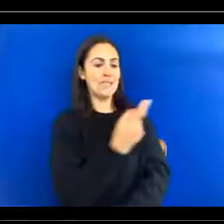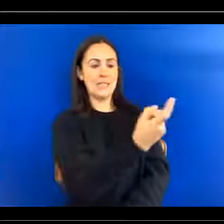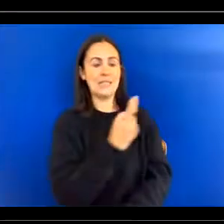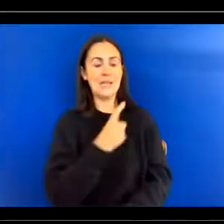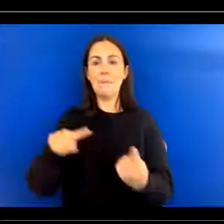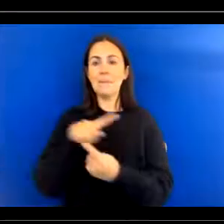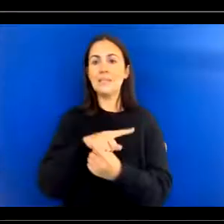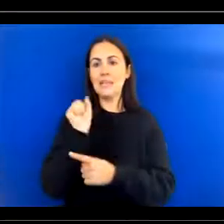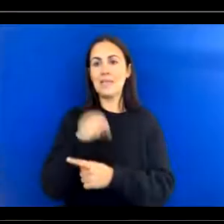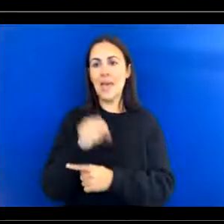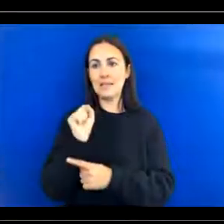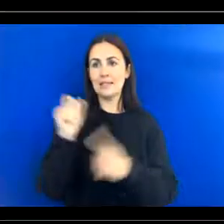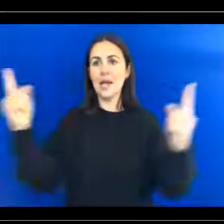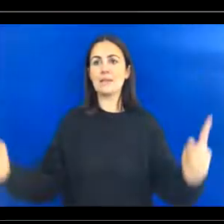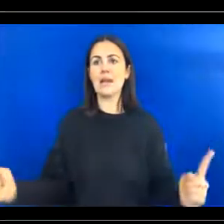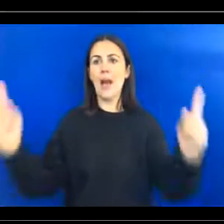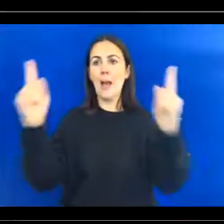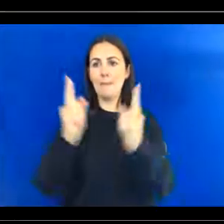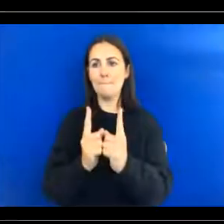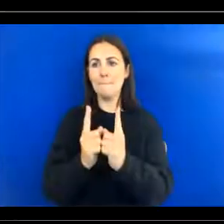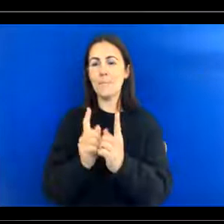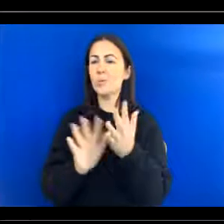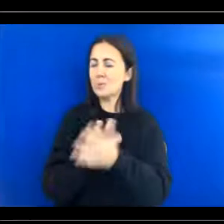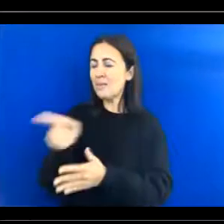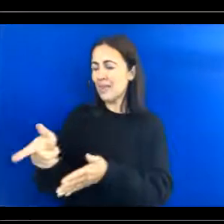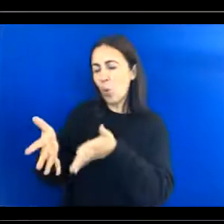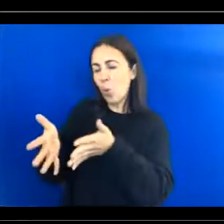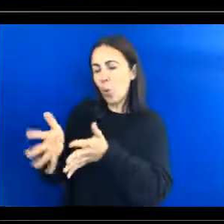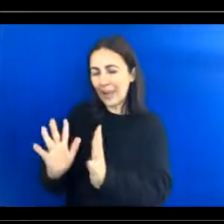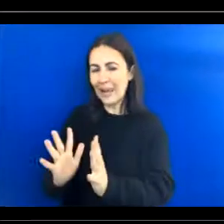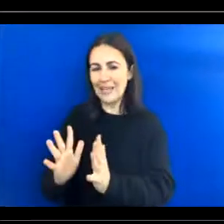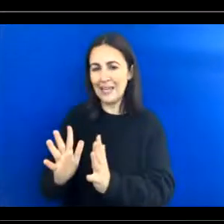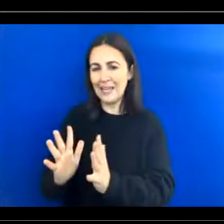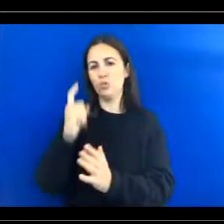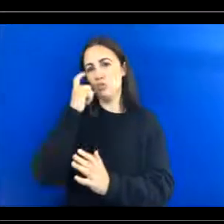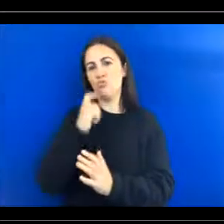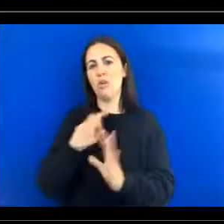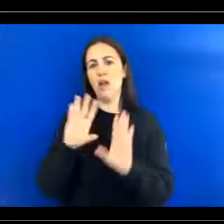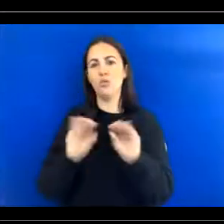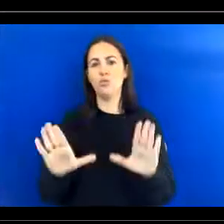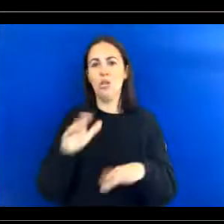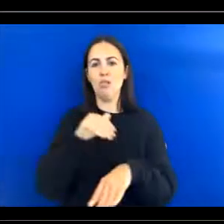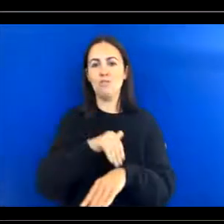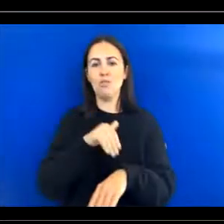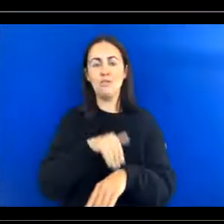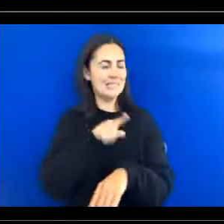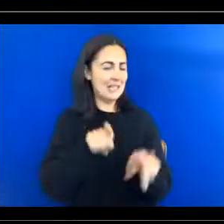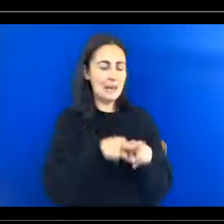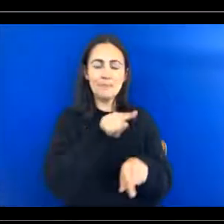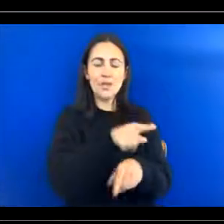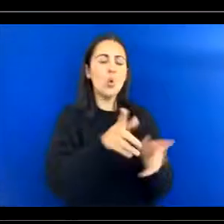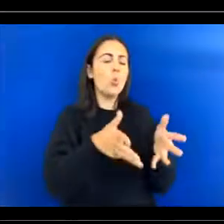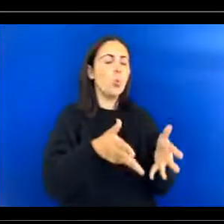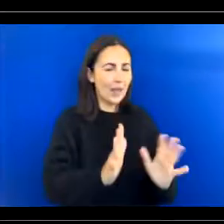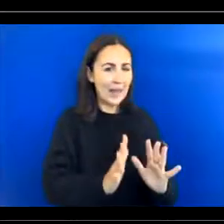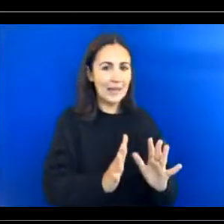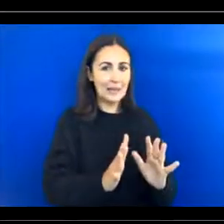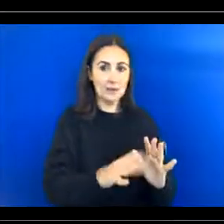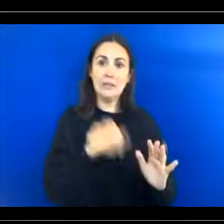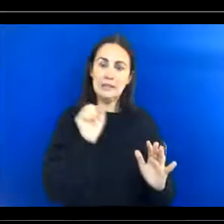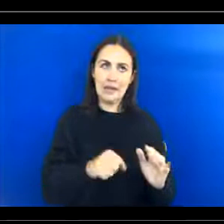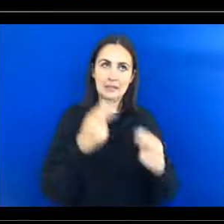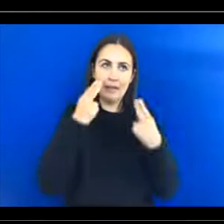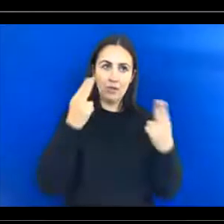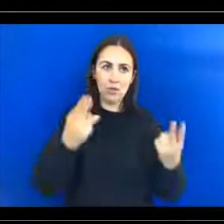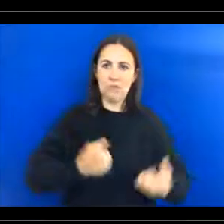there's already an amount of goodwill there, that they're willing to. They might have some things they want to get off their chest, in